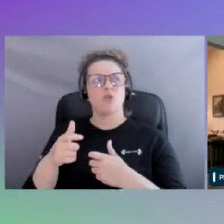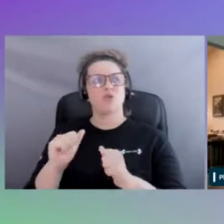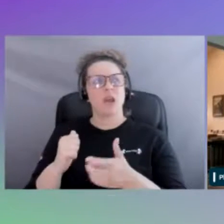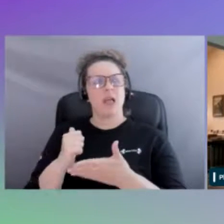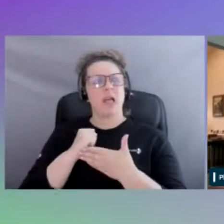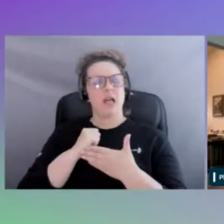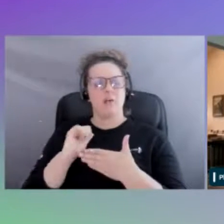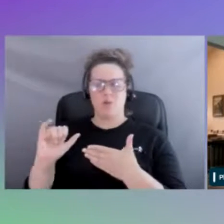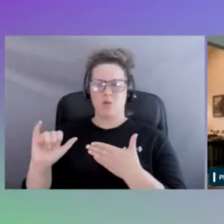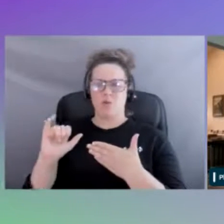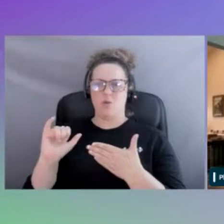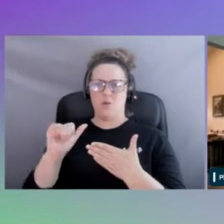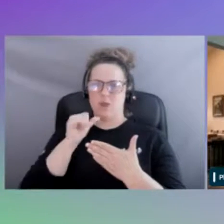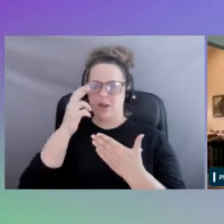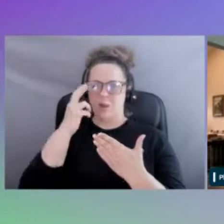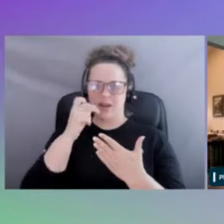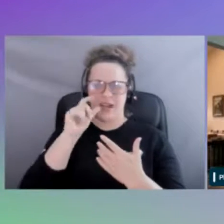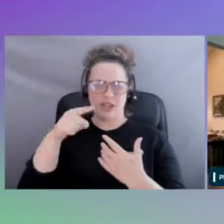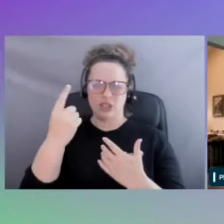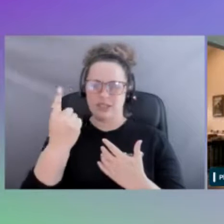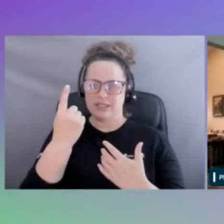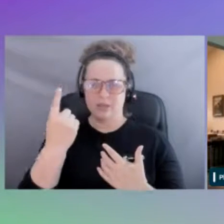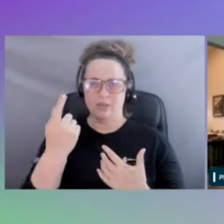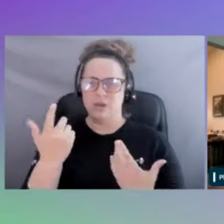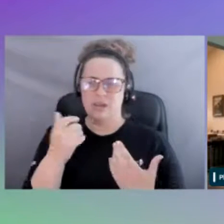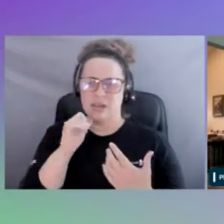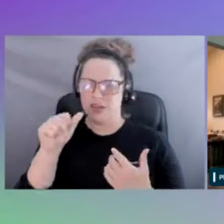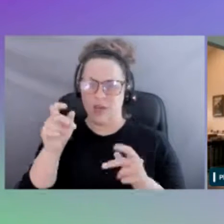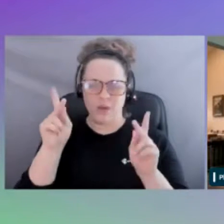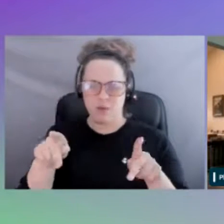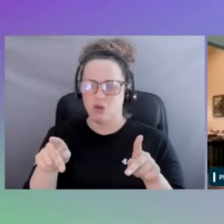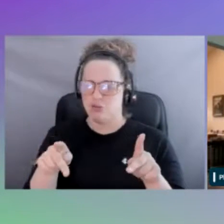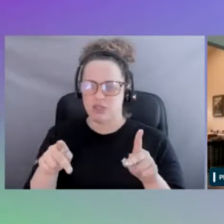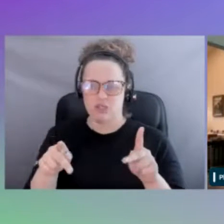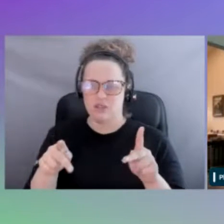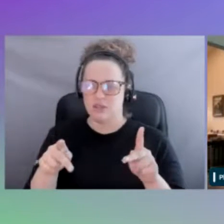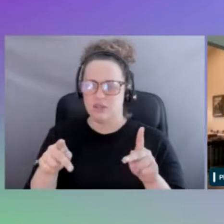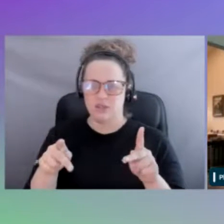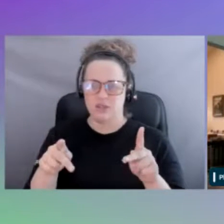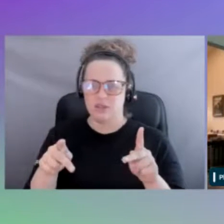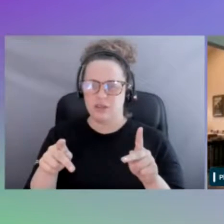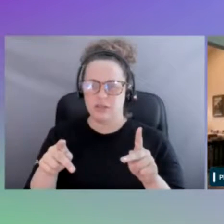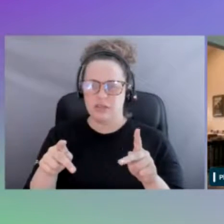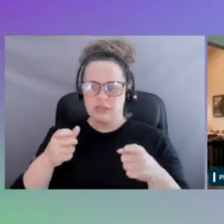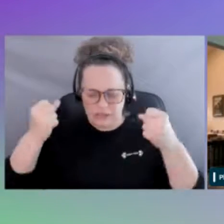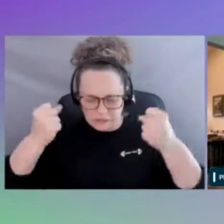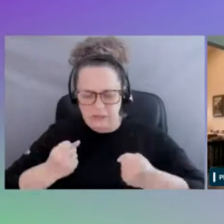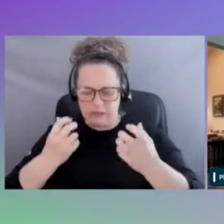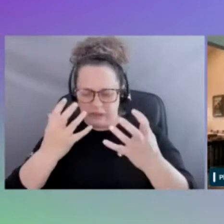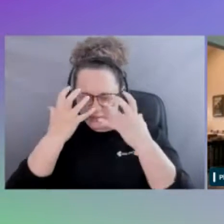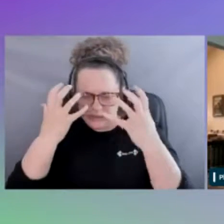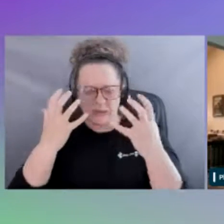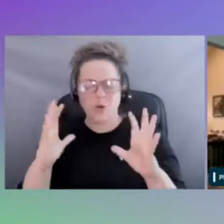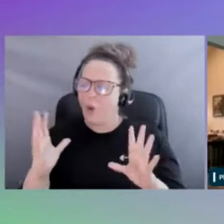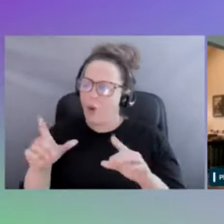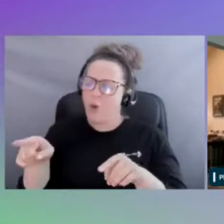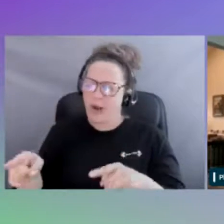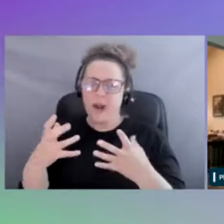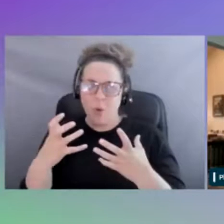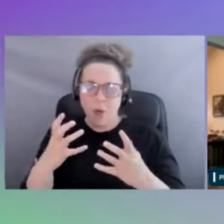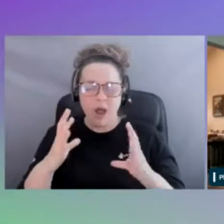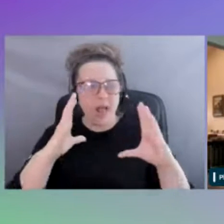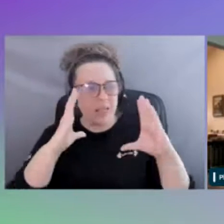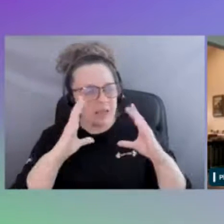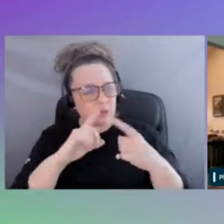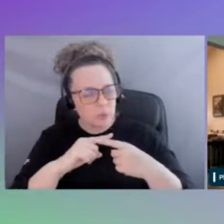help. Like, this is not just another person banging their fists on the table. This is actually someone that wants to listen